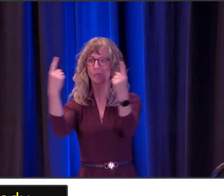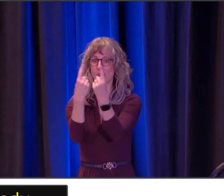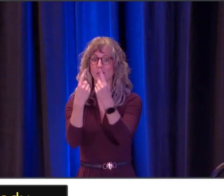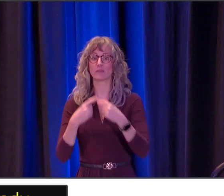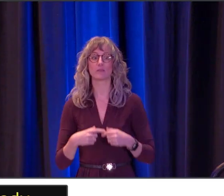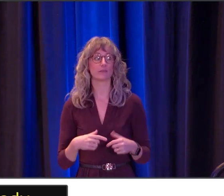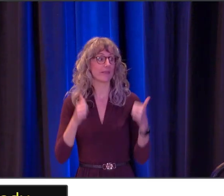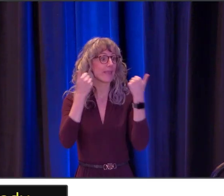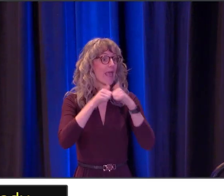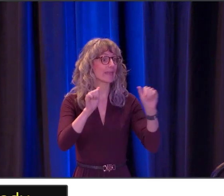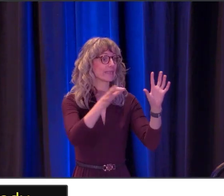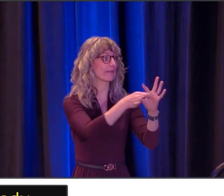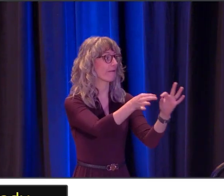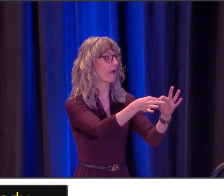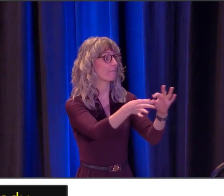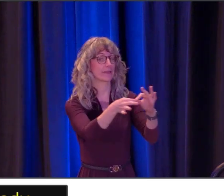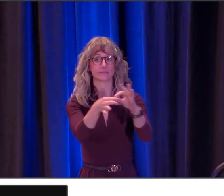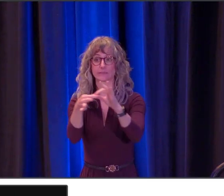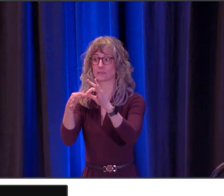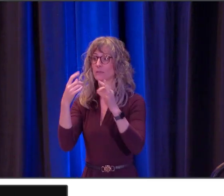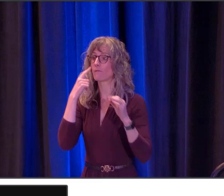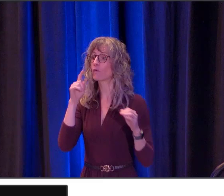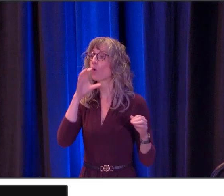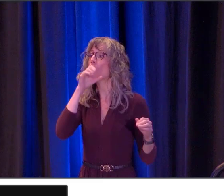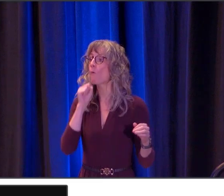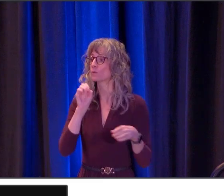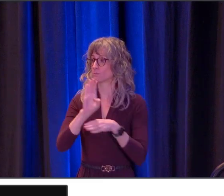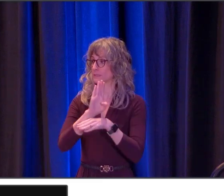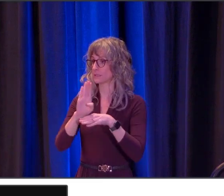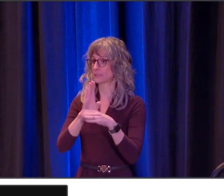Any comments for old business?